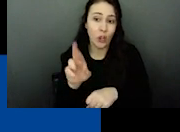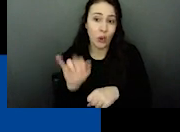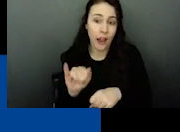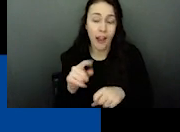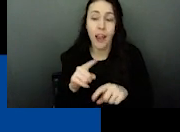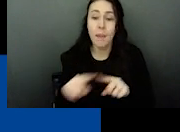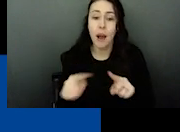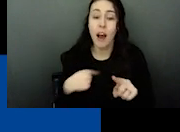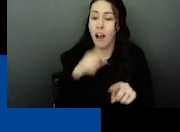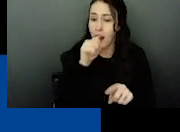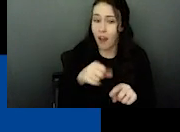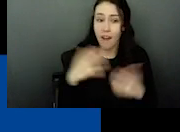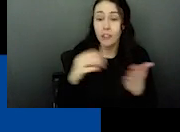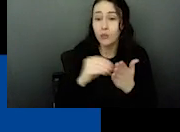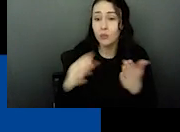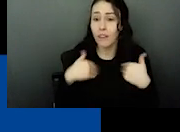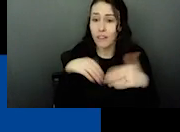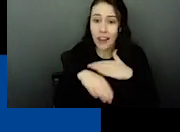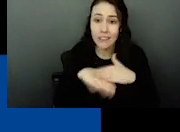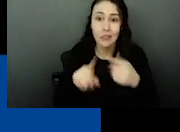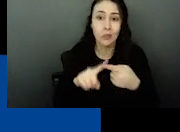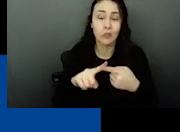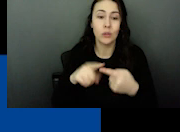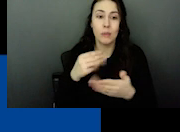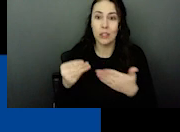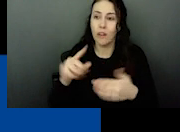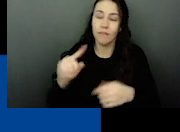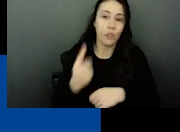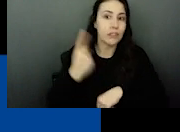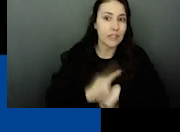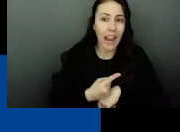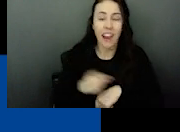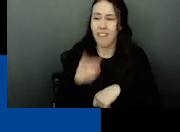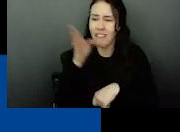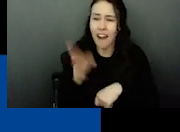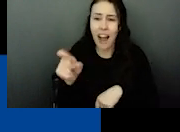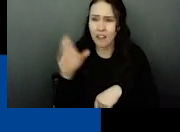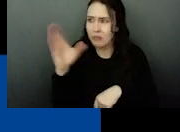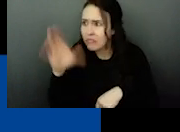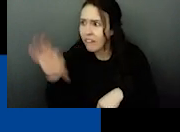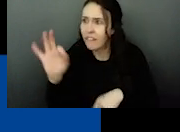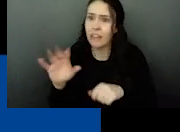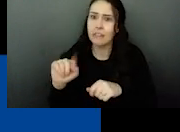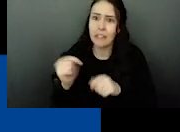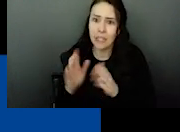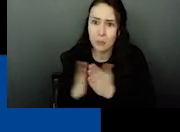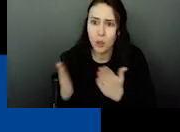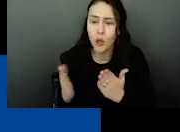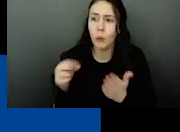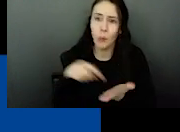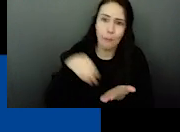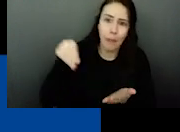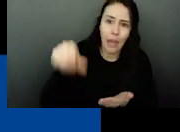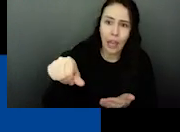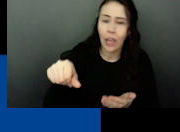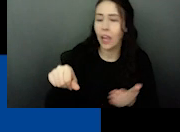their material on the first day of class. They have not had to go search or pay for a textbook. And so not only is it about accessing the class materials